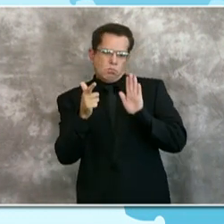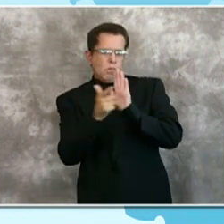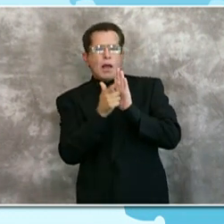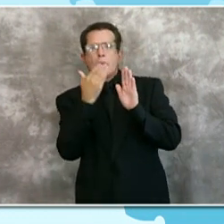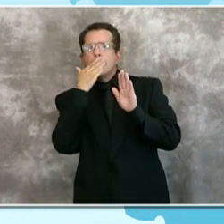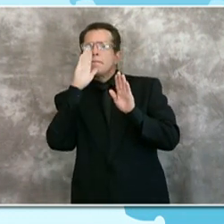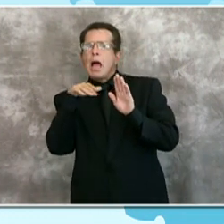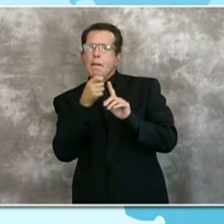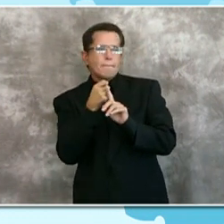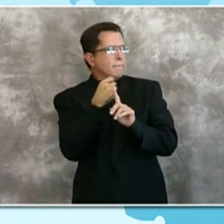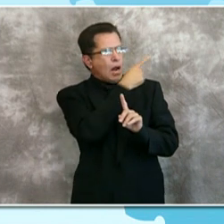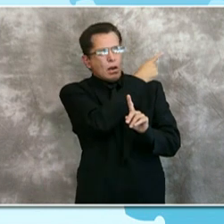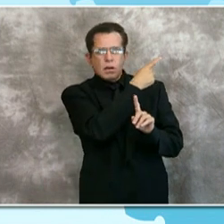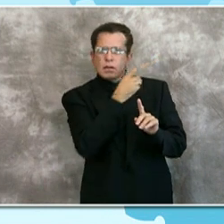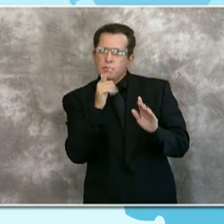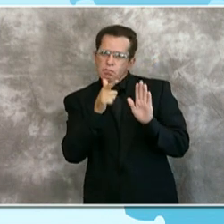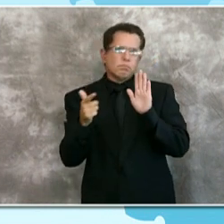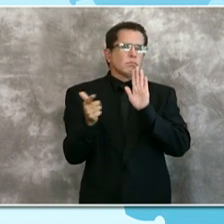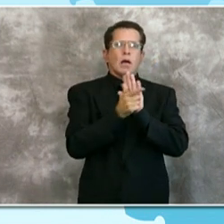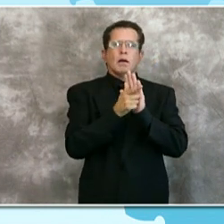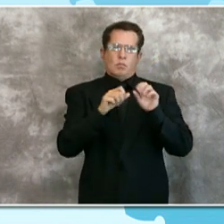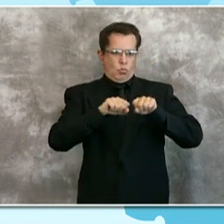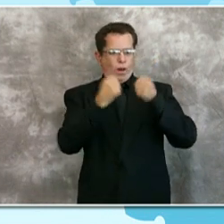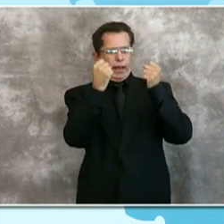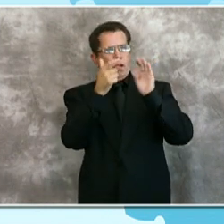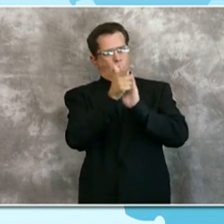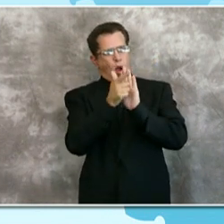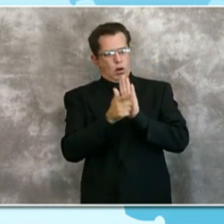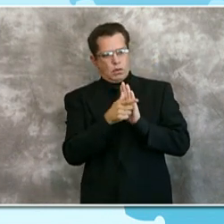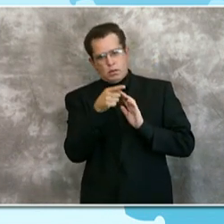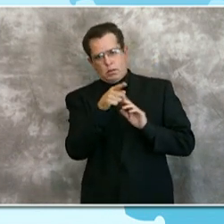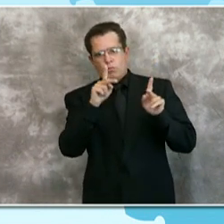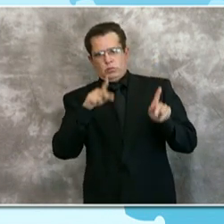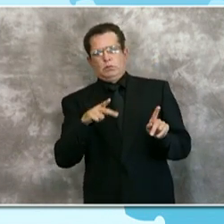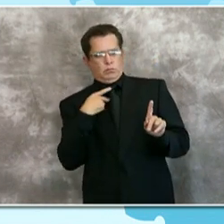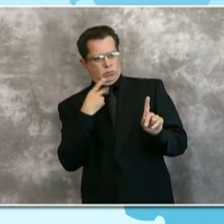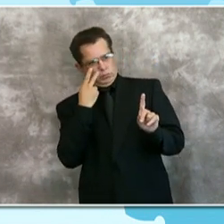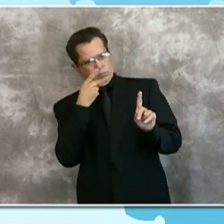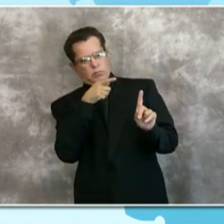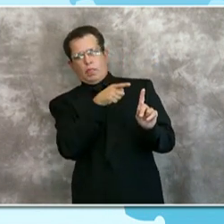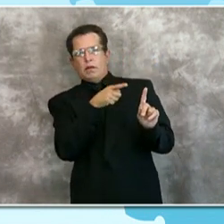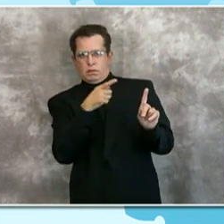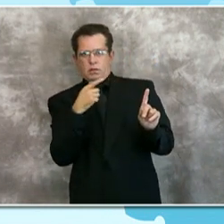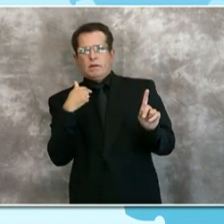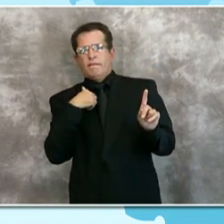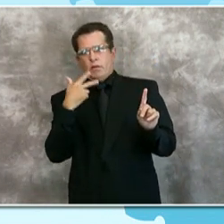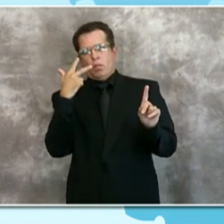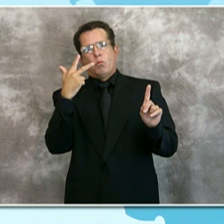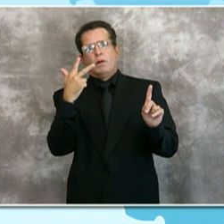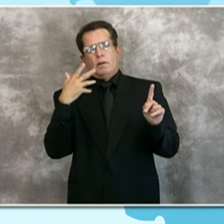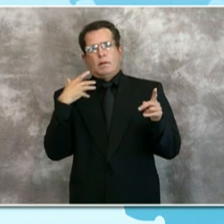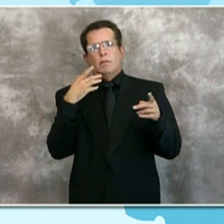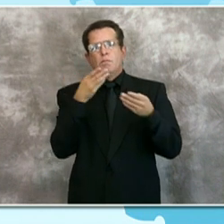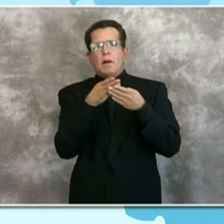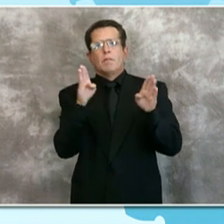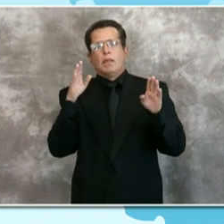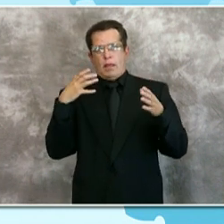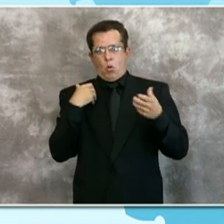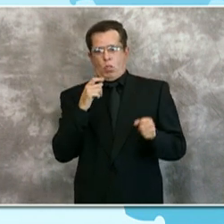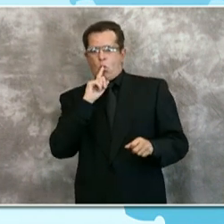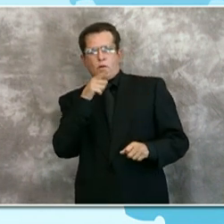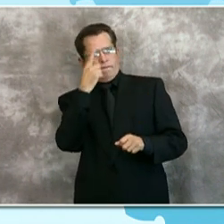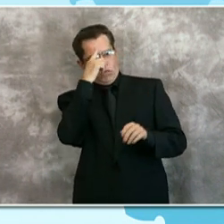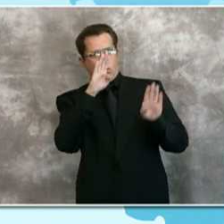These are willful, blatant situations of defiance of public health orders. We've issued 3 public health orders for closures. We've issued